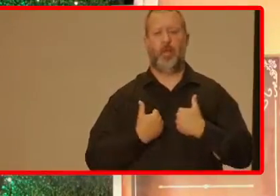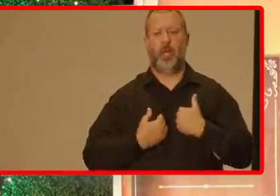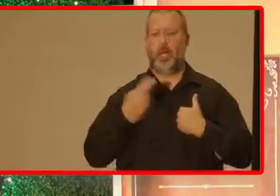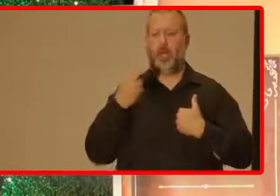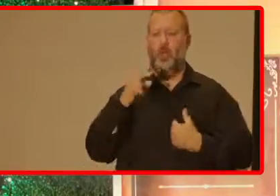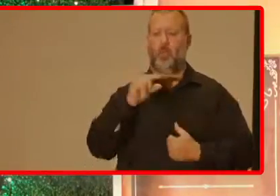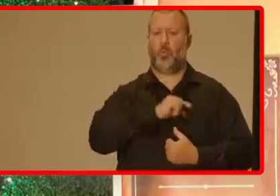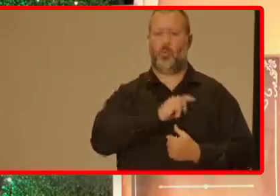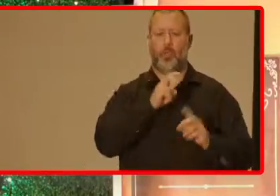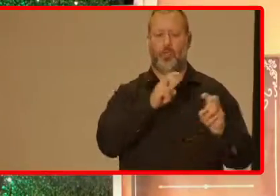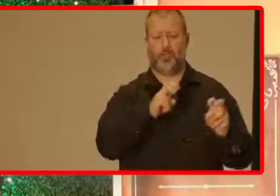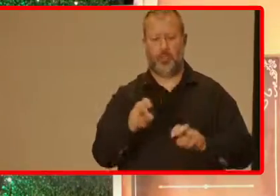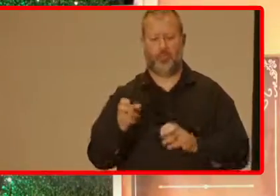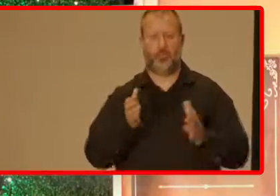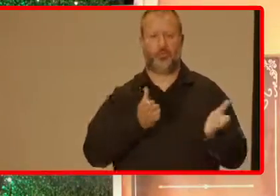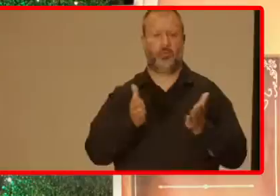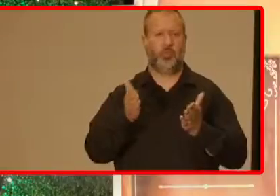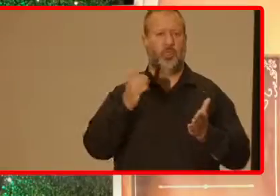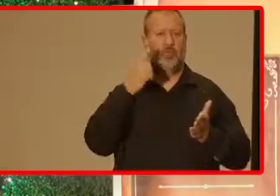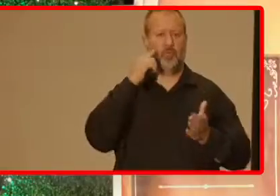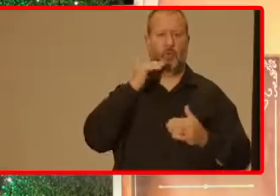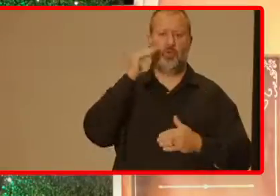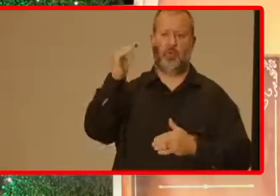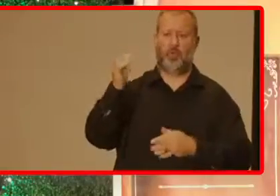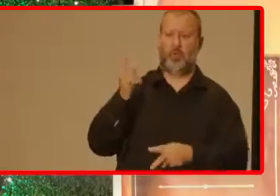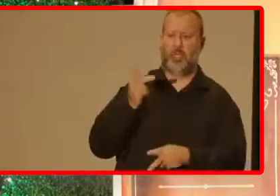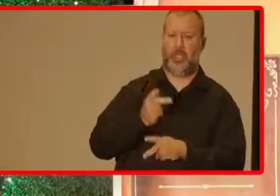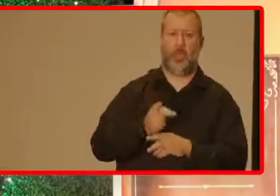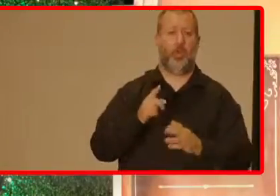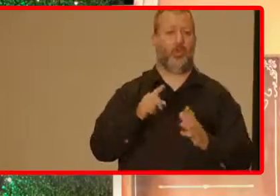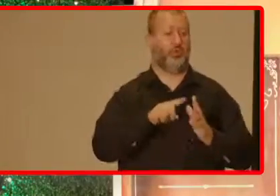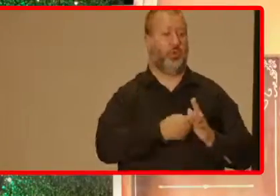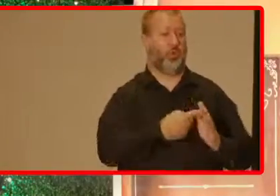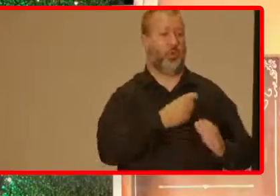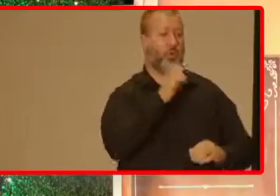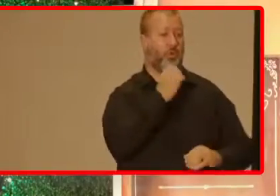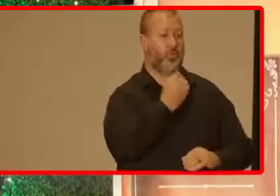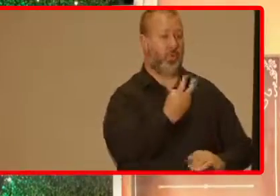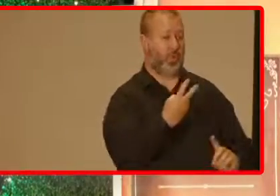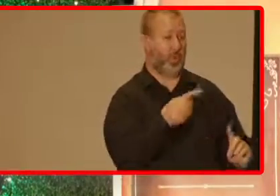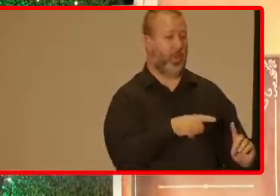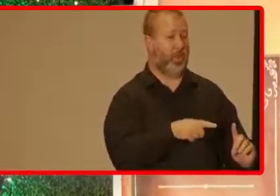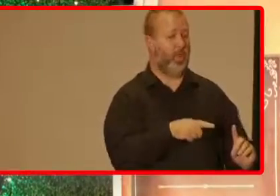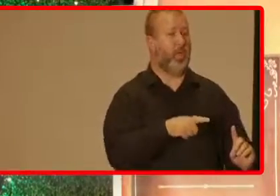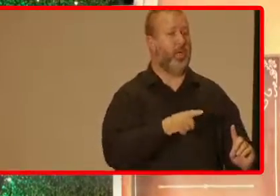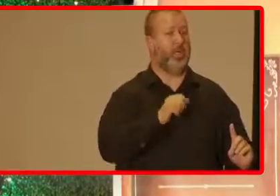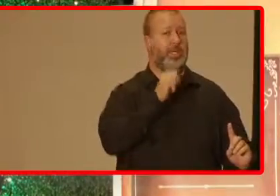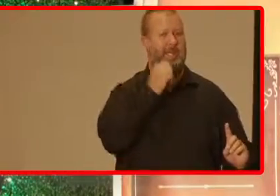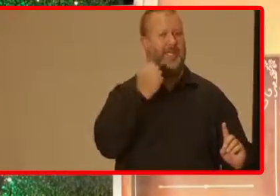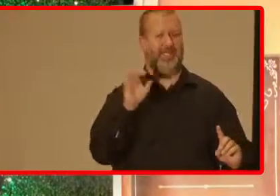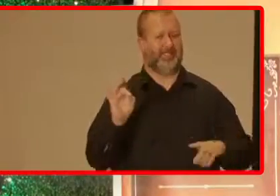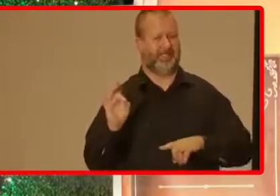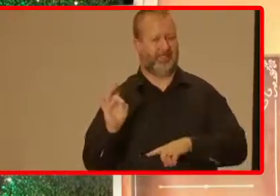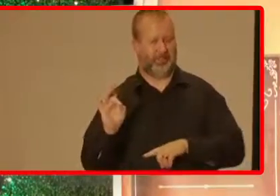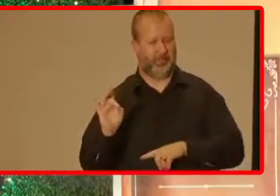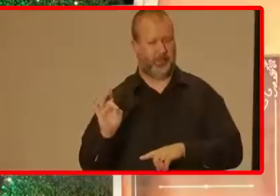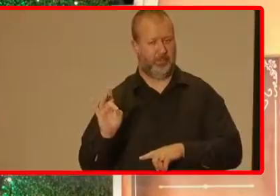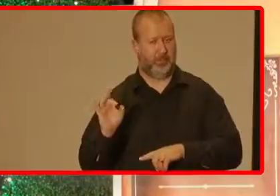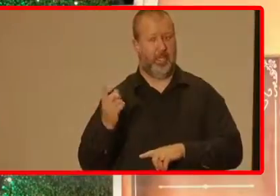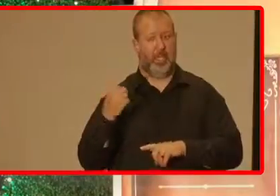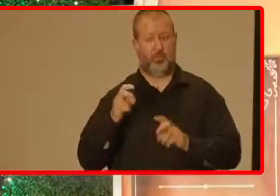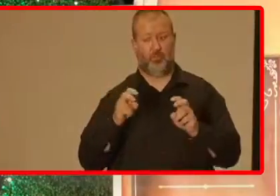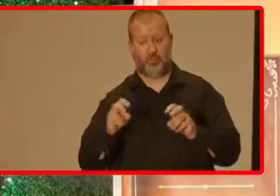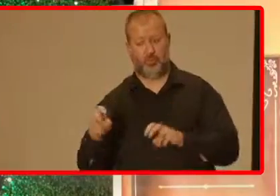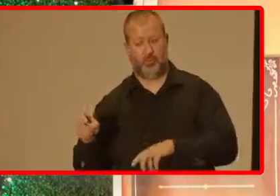high-quality transition services to adult care, starting at the age of 12, not starting at the age of 18 when the transition is